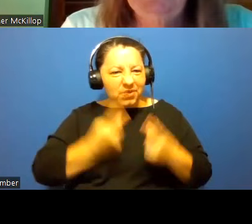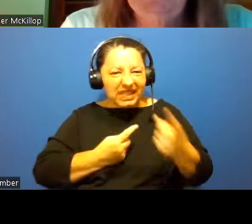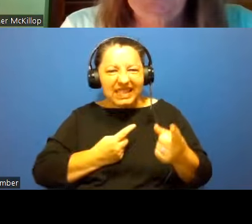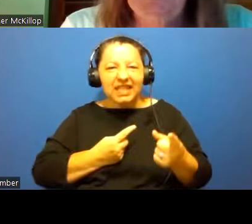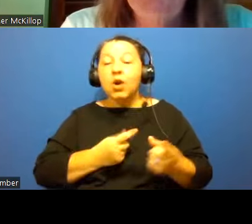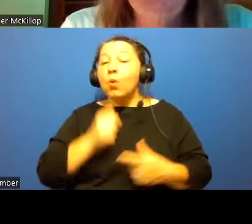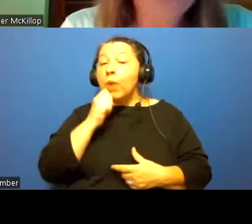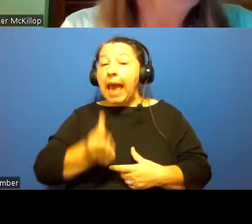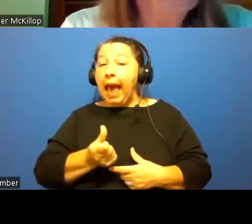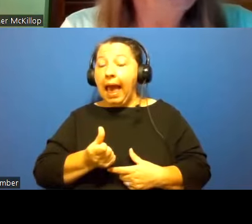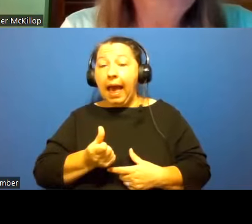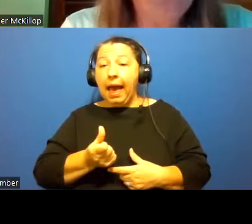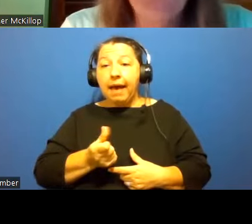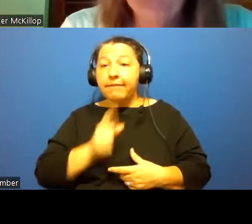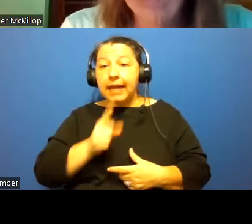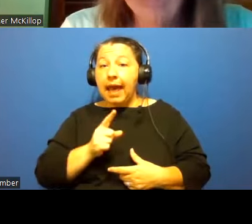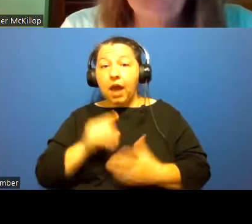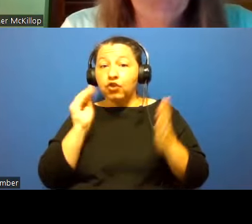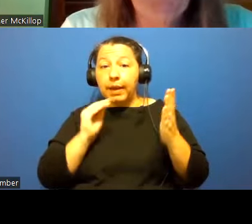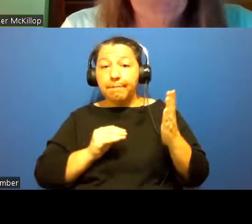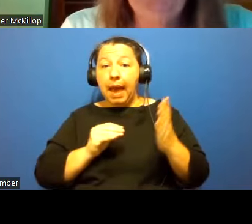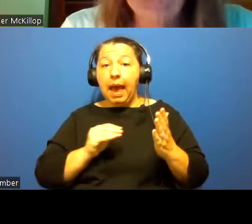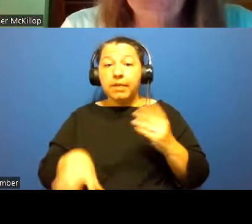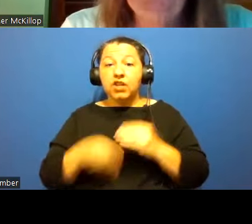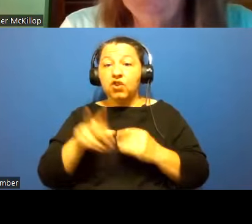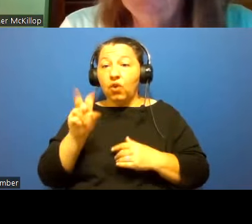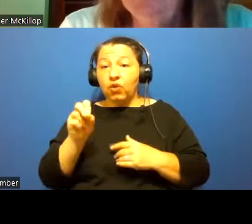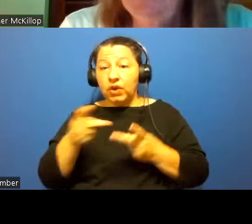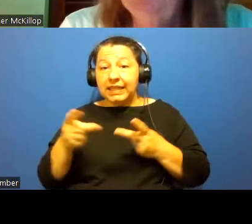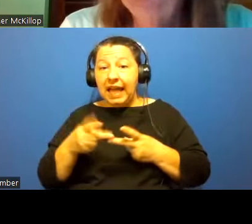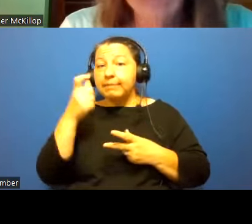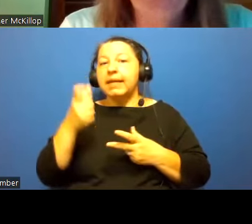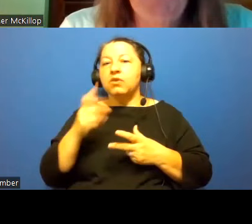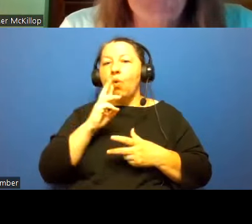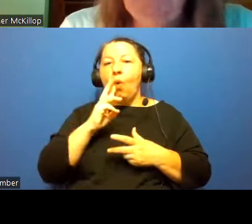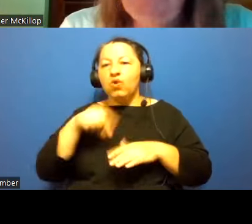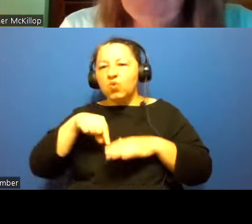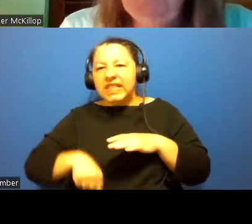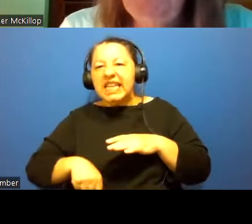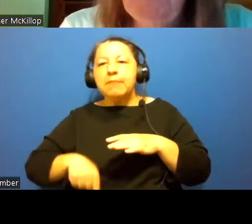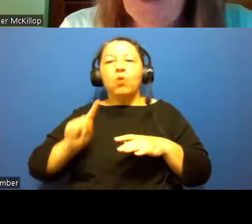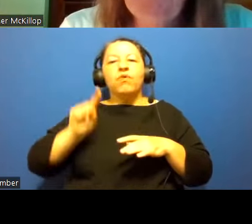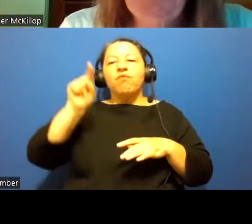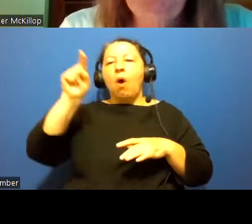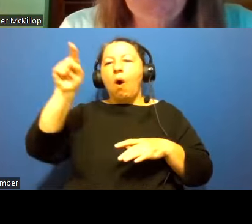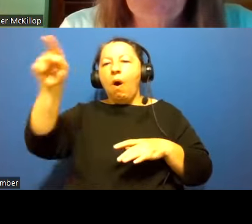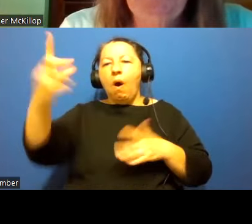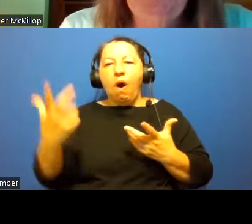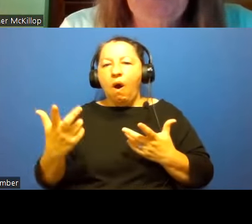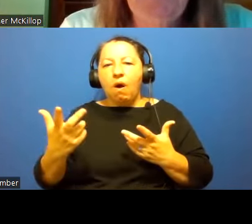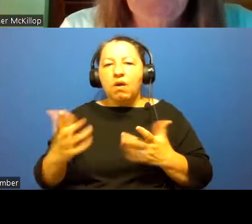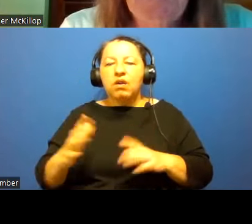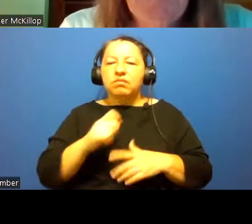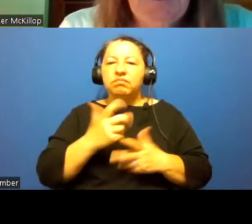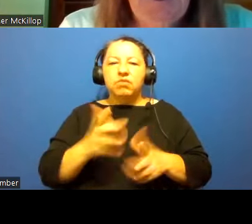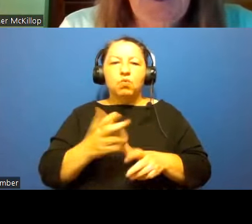sites because they were in water that was too deep or too remote to map using a total